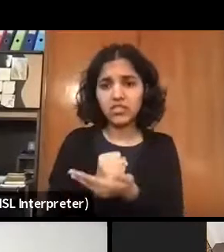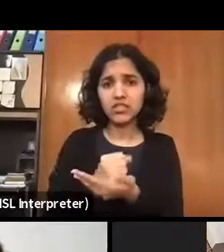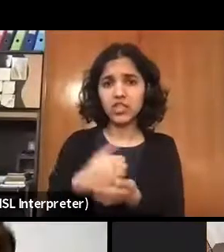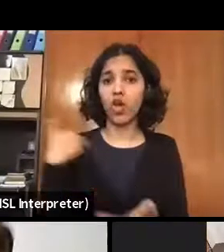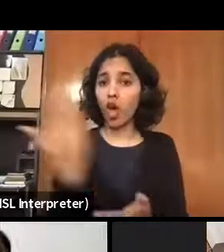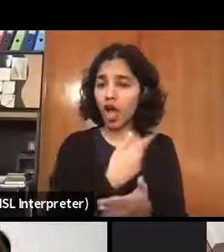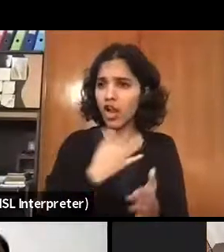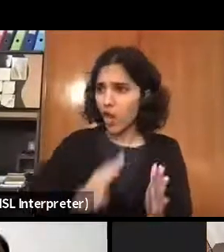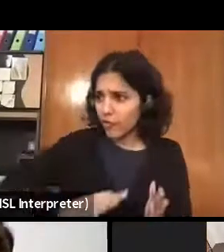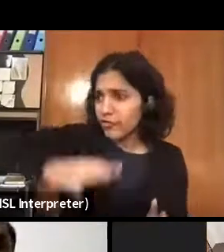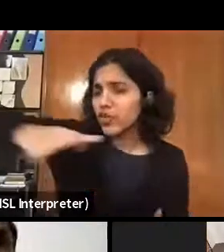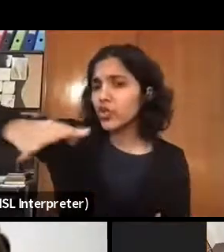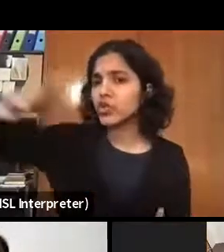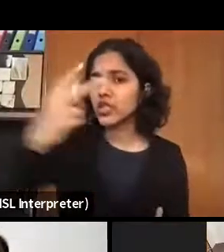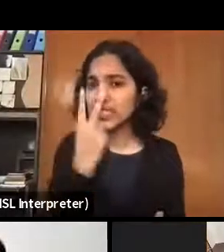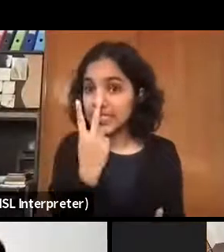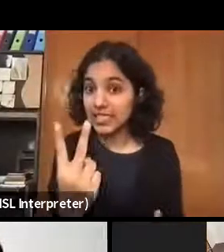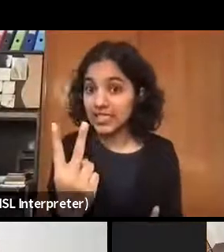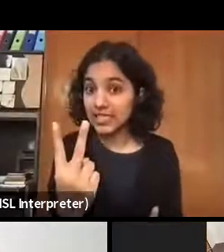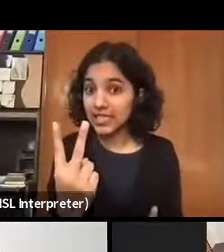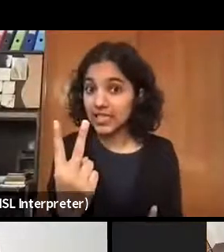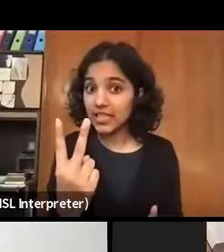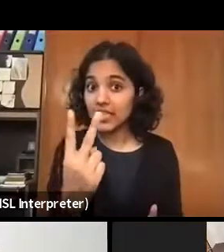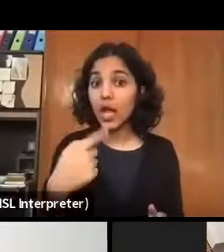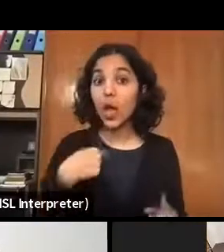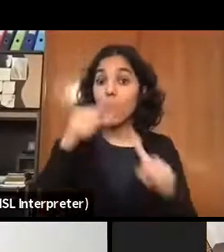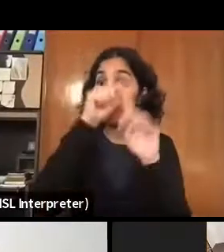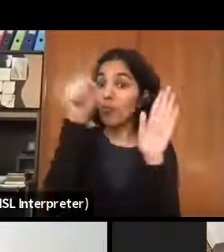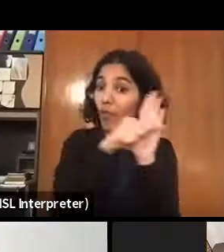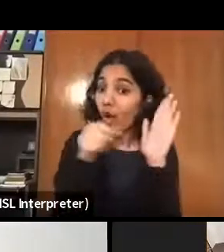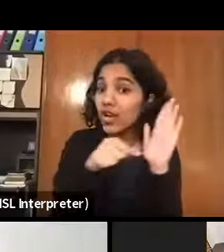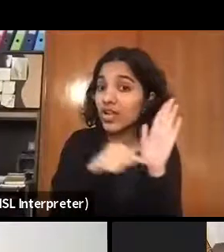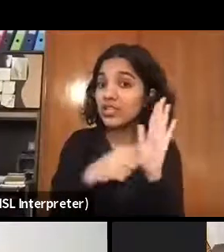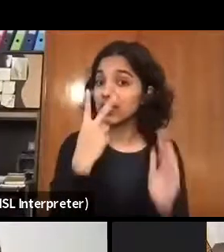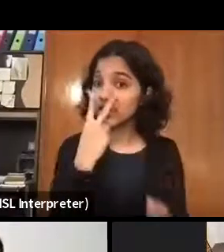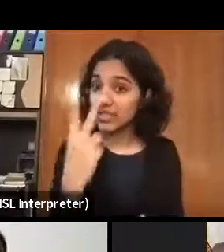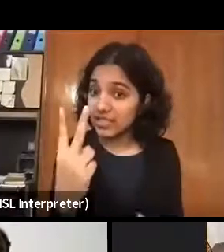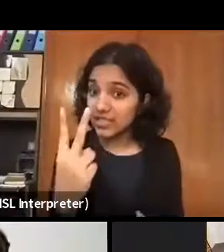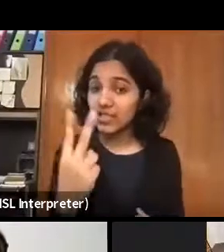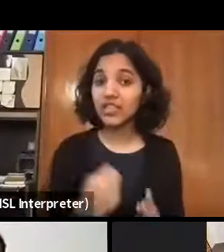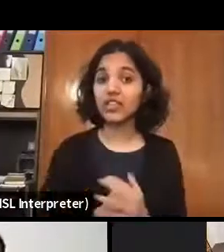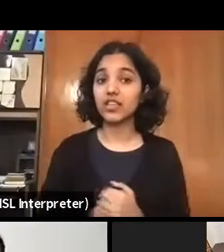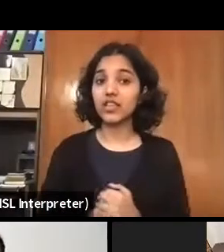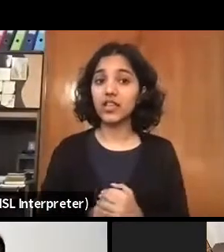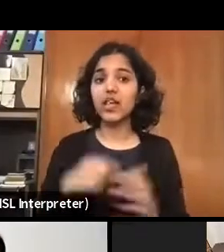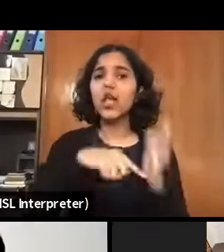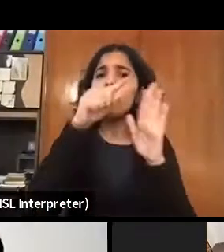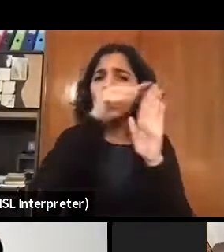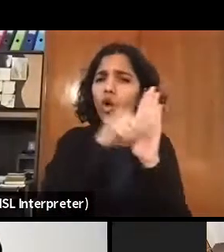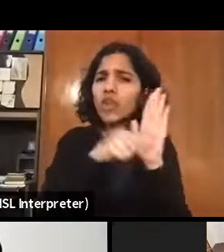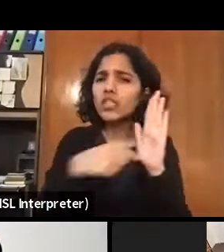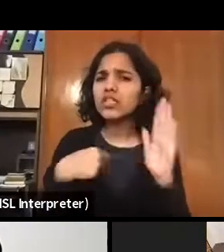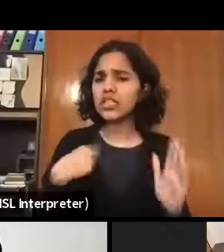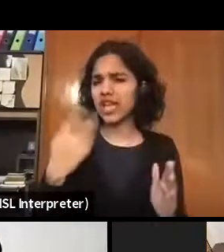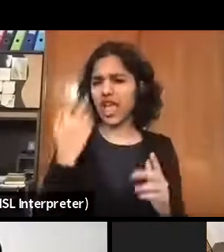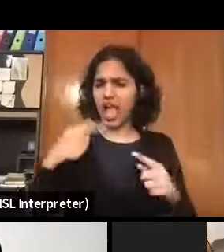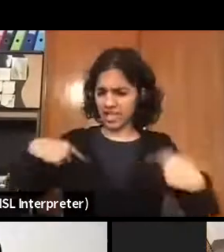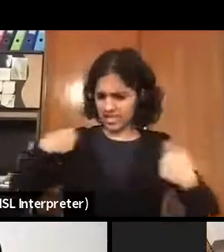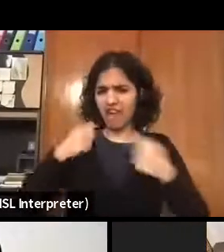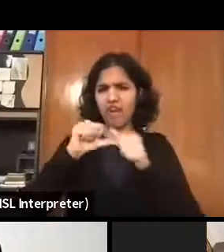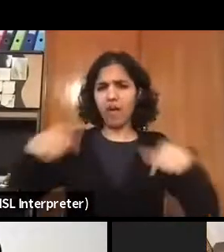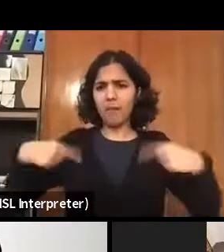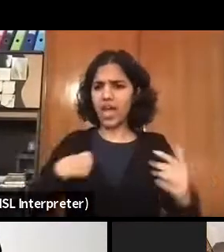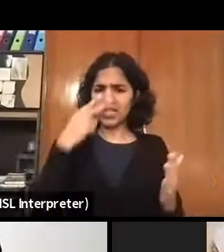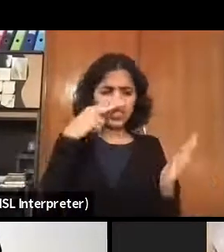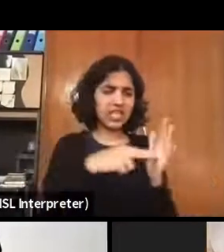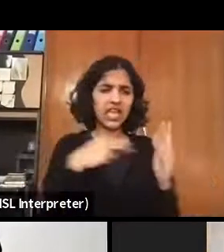further look at these policies. But these policies, when I look at the policies that we have